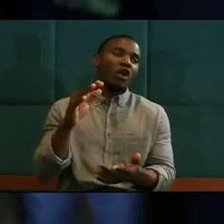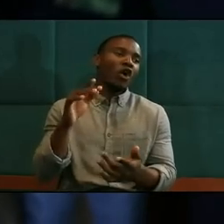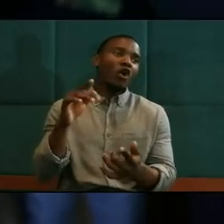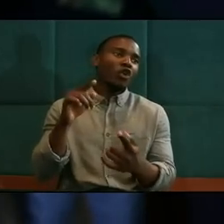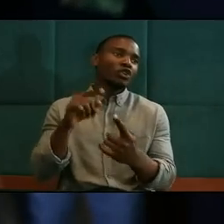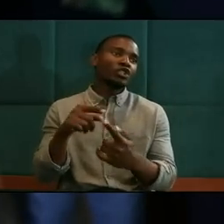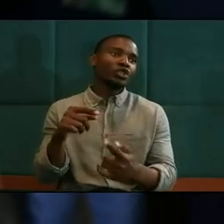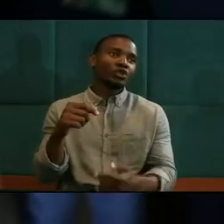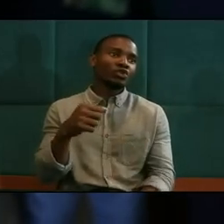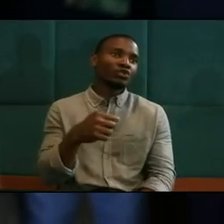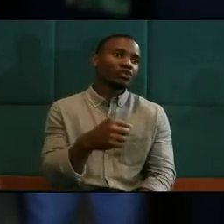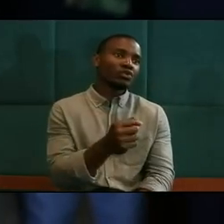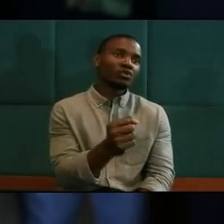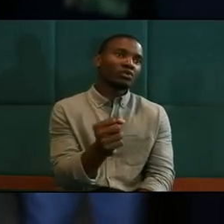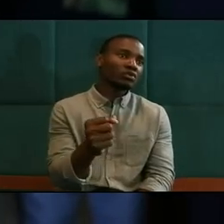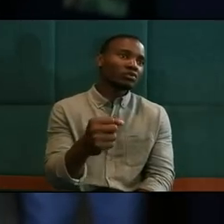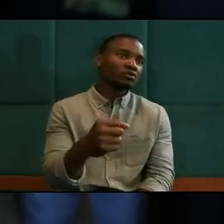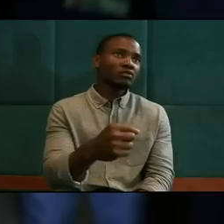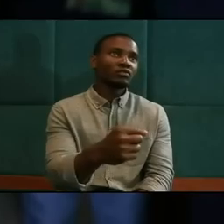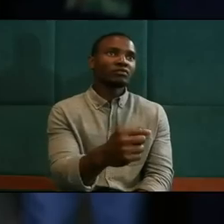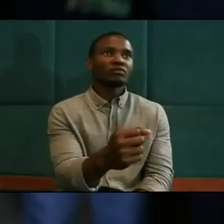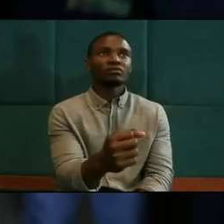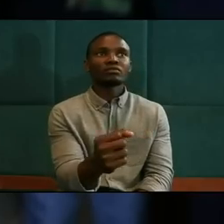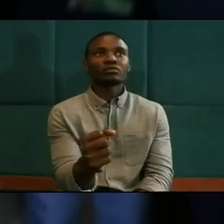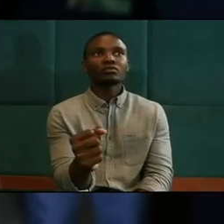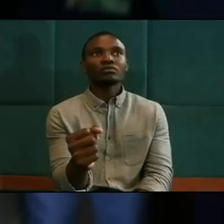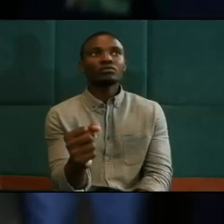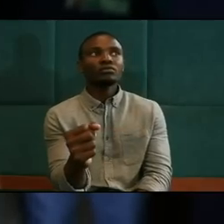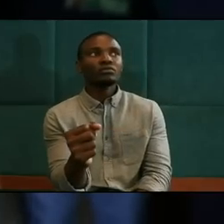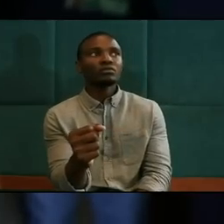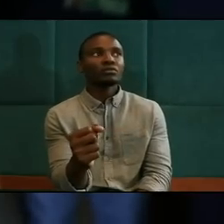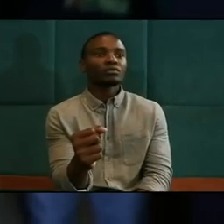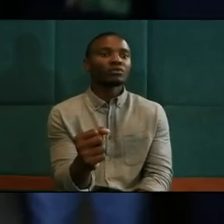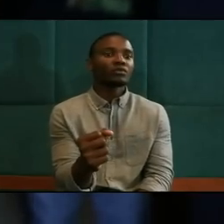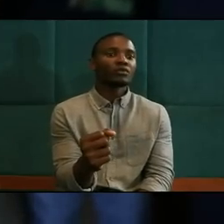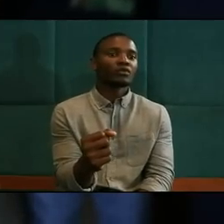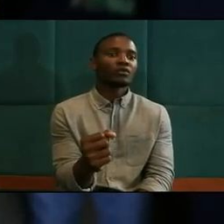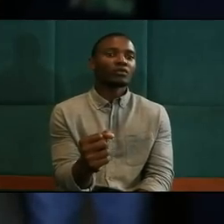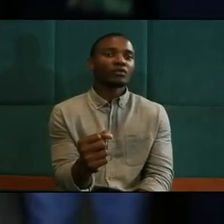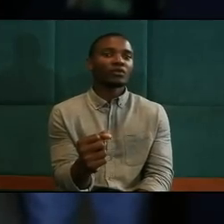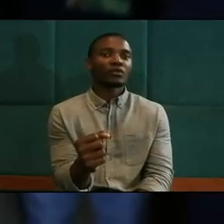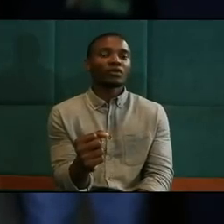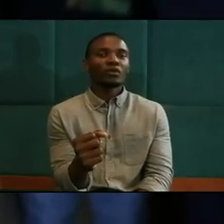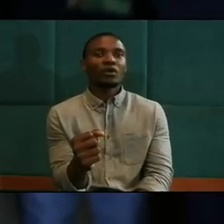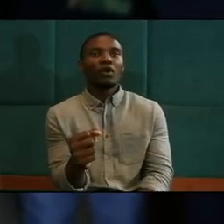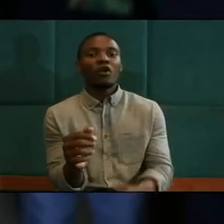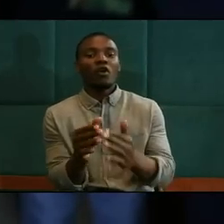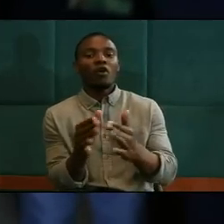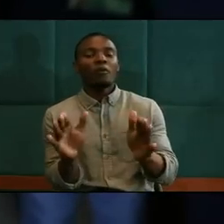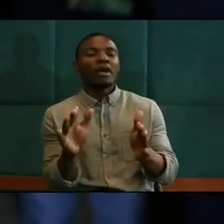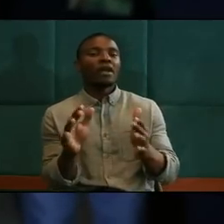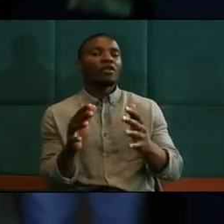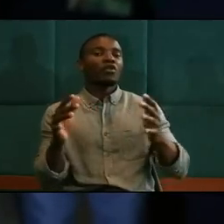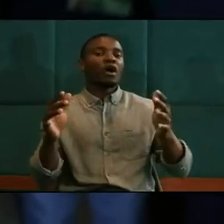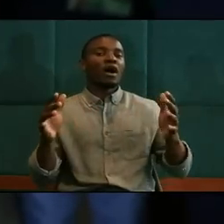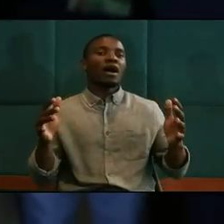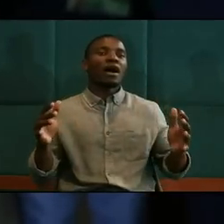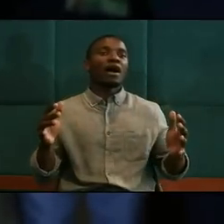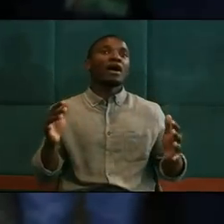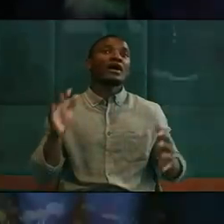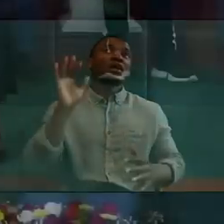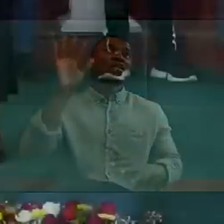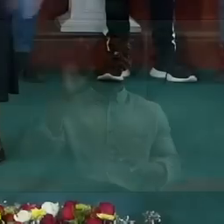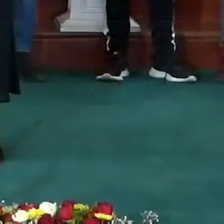roam. Never more to roam. Never more to roam. Never more to roam. Open